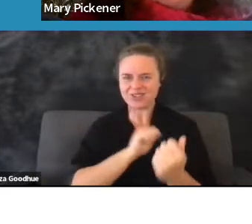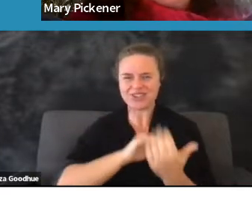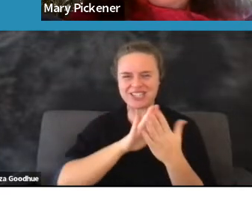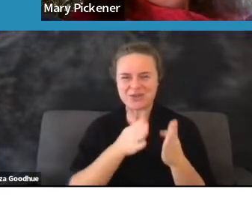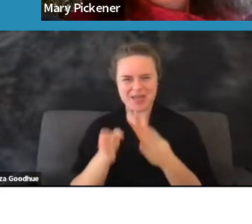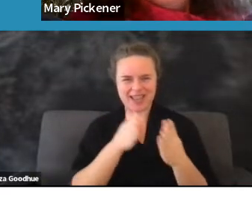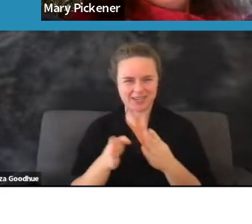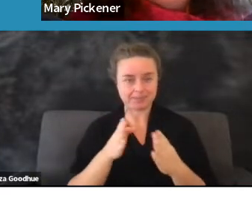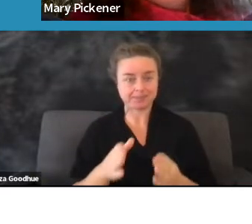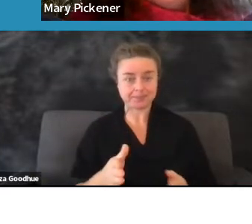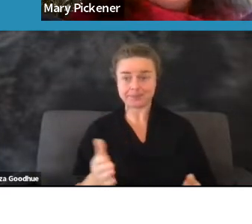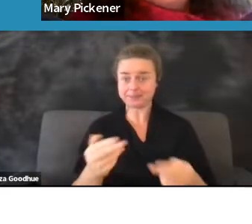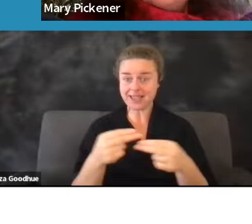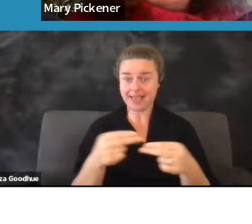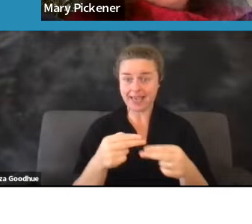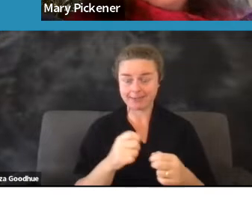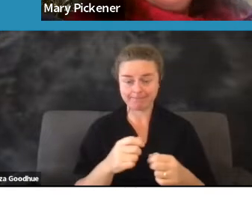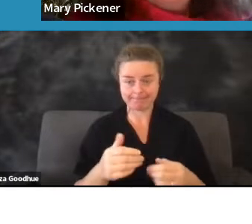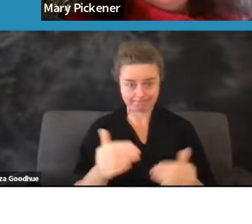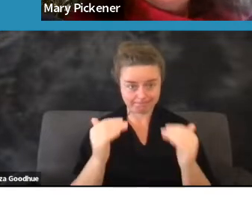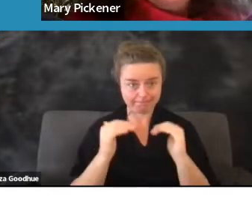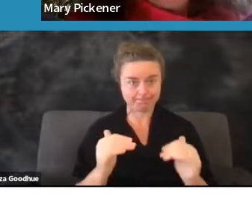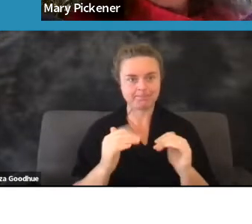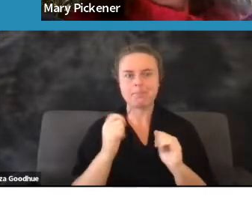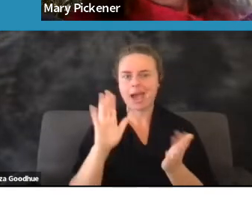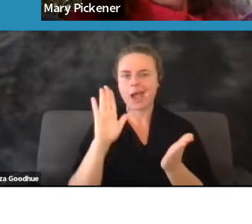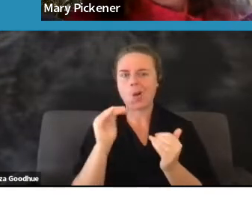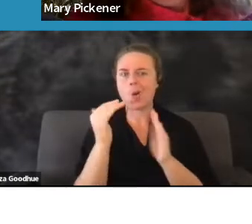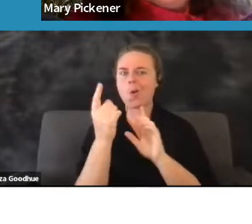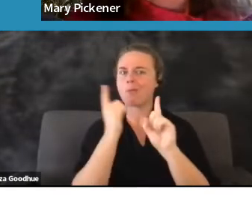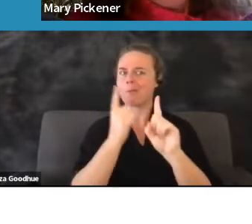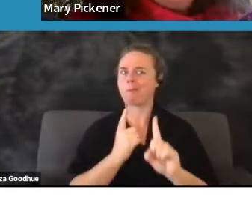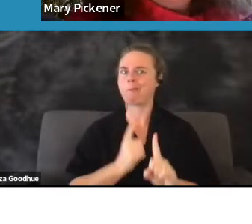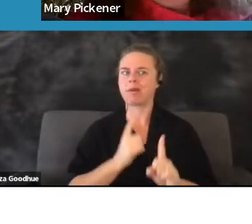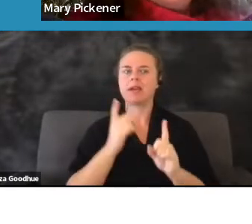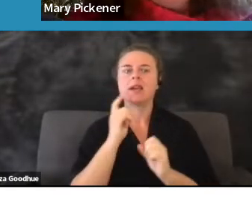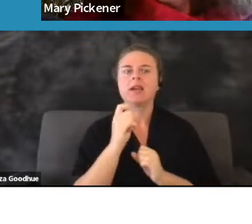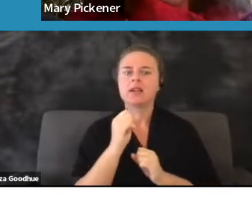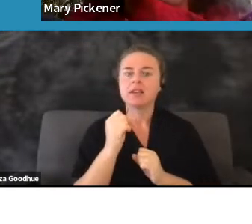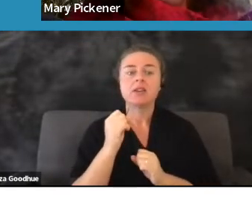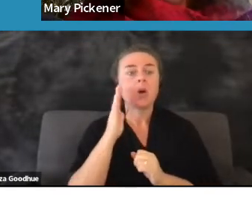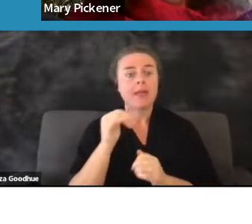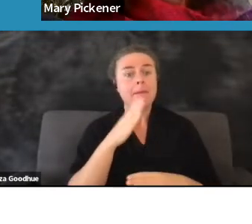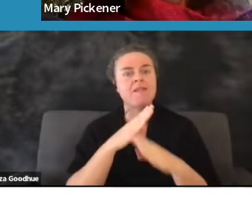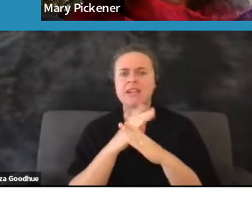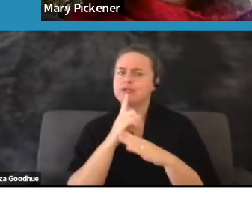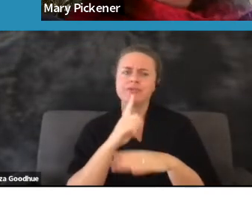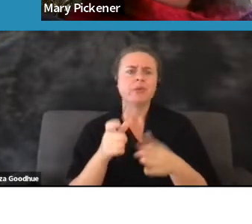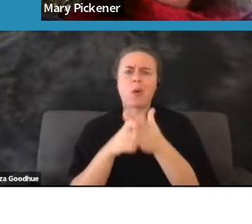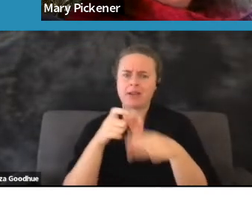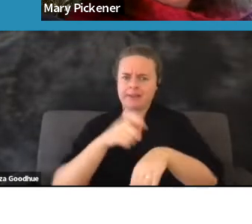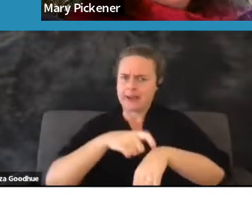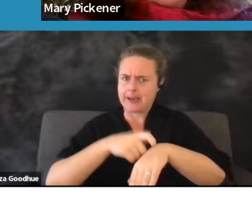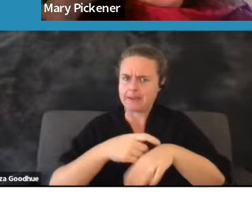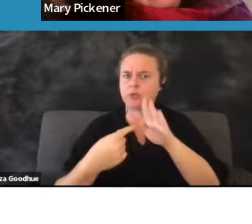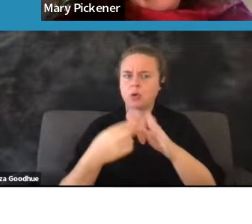list. Prevention takes a little longer to show results, 5-10 years, but the successes that we have are lifetime changes. Not